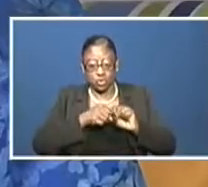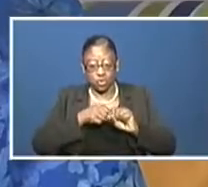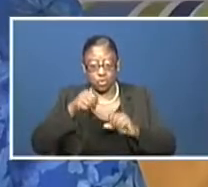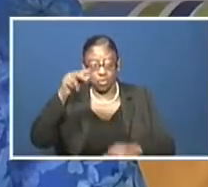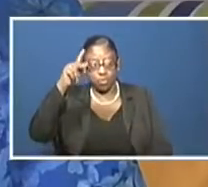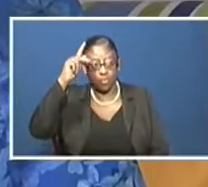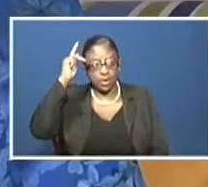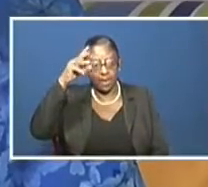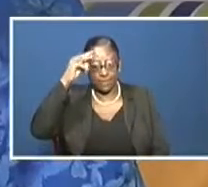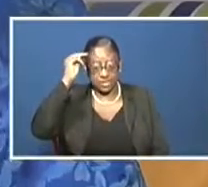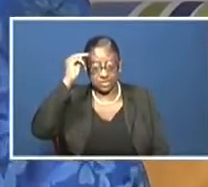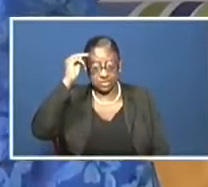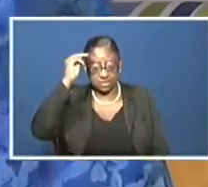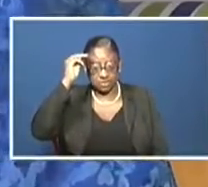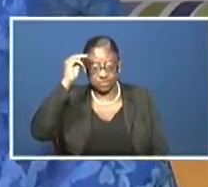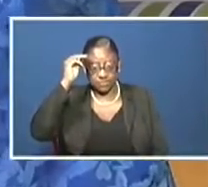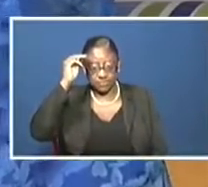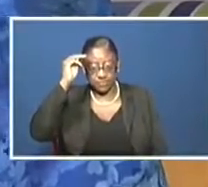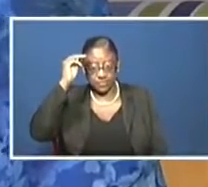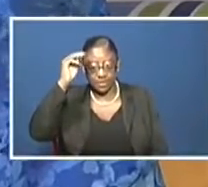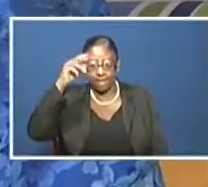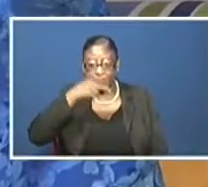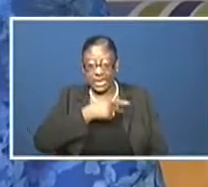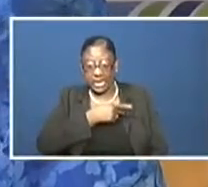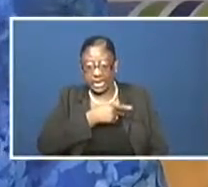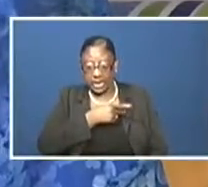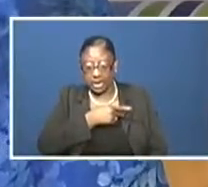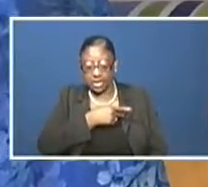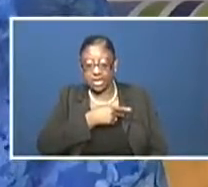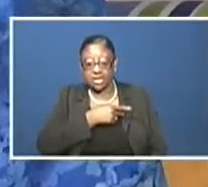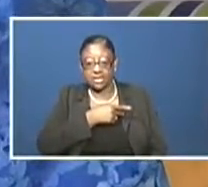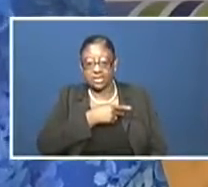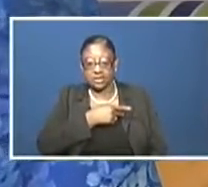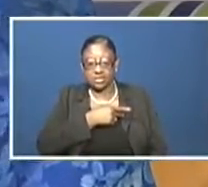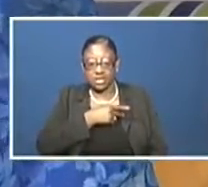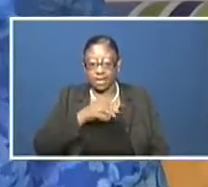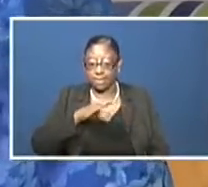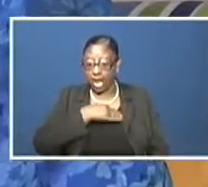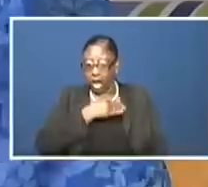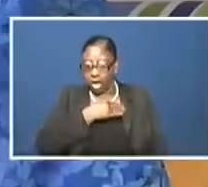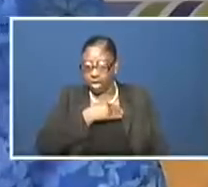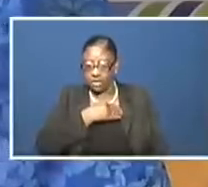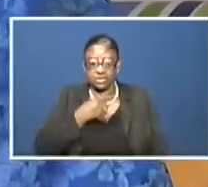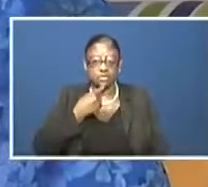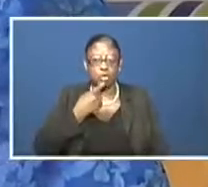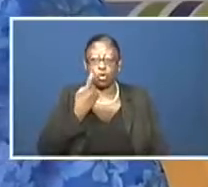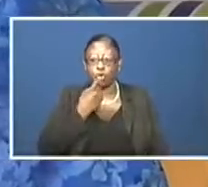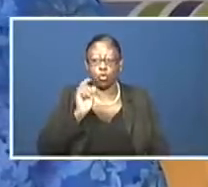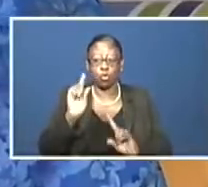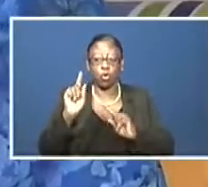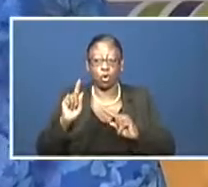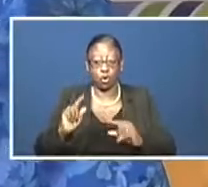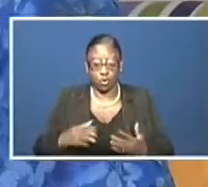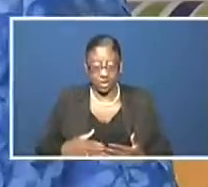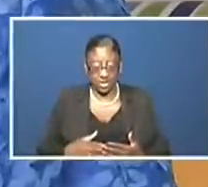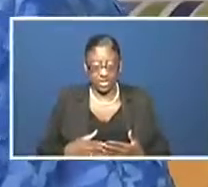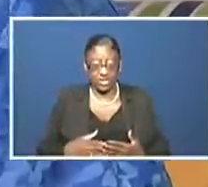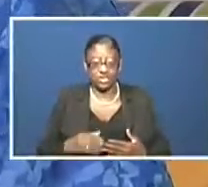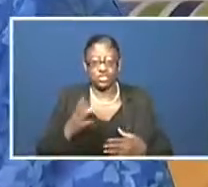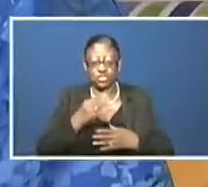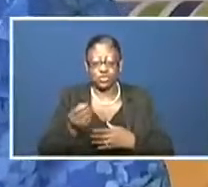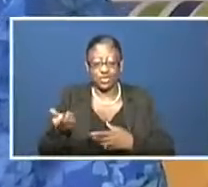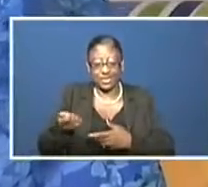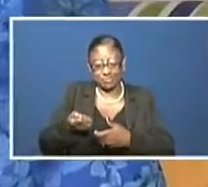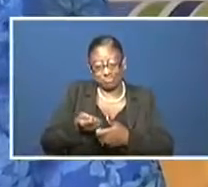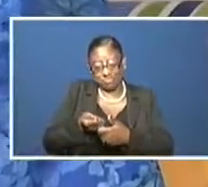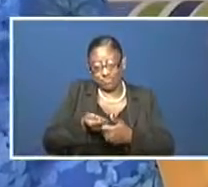So he asked him, who's going with you, Sir Milo or Mr. Butler? He said, you're the leader of the party, you come. And they had to drag him